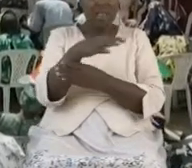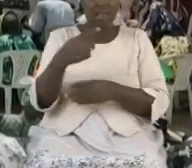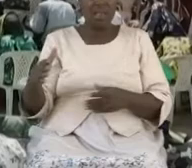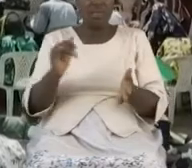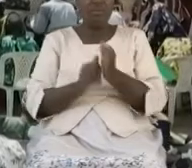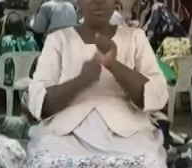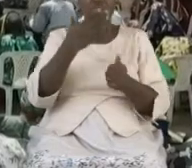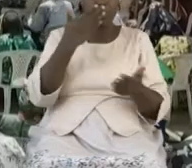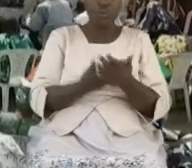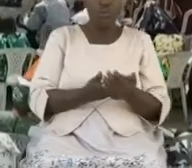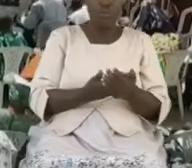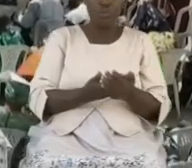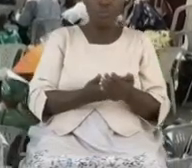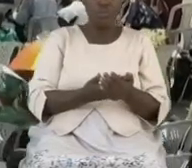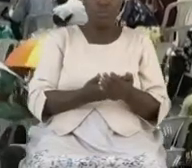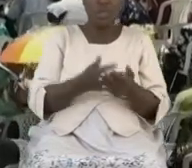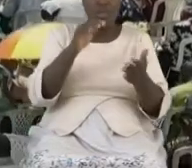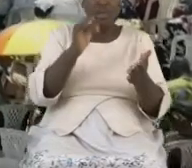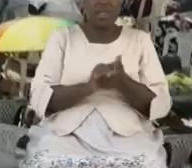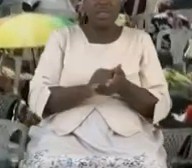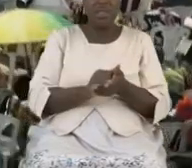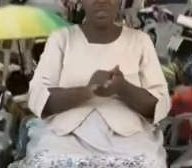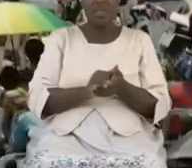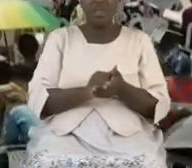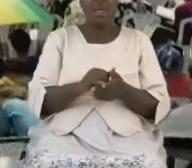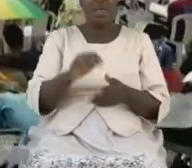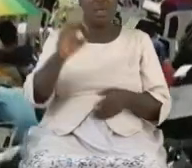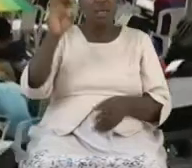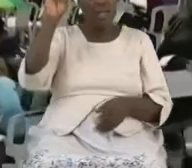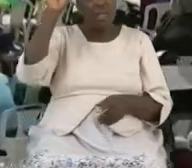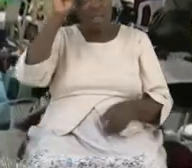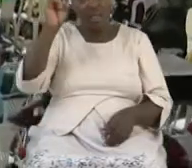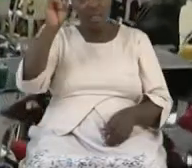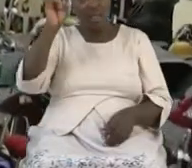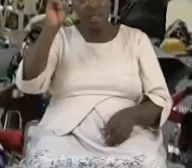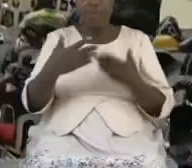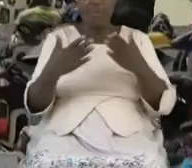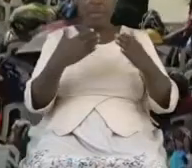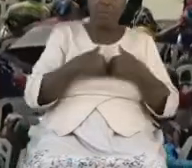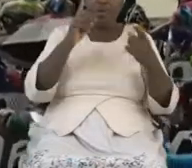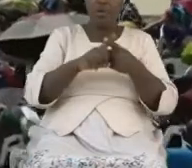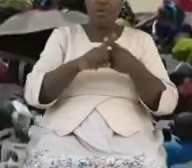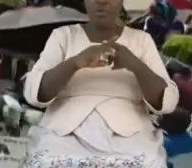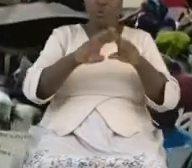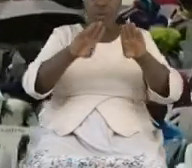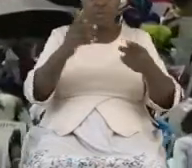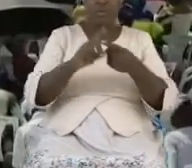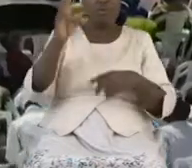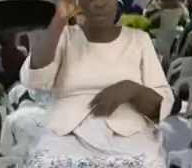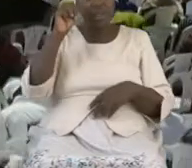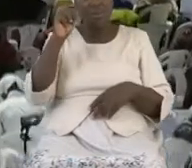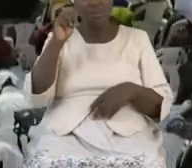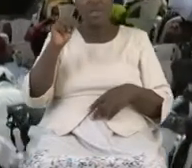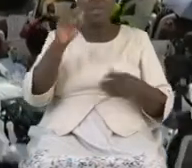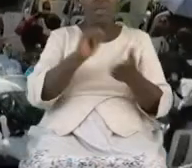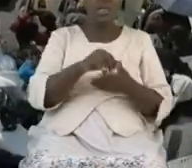good, that he may have to give to him that needeth. Then